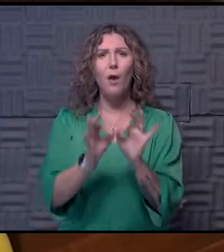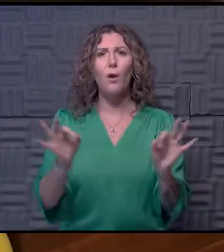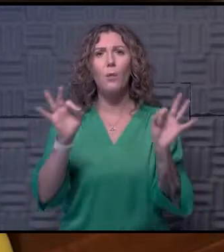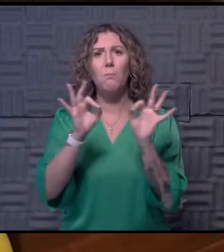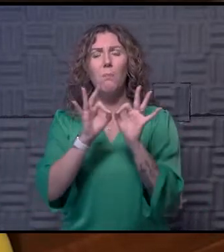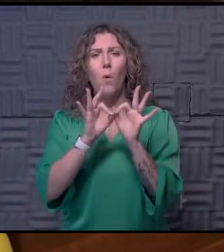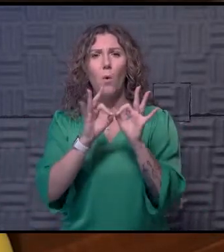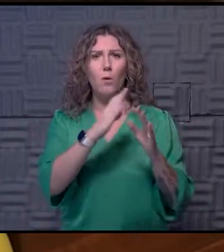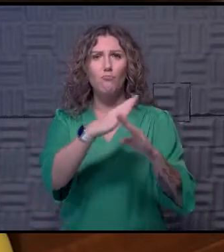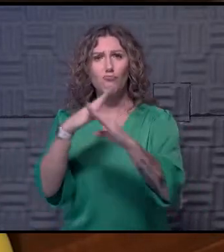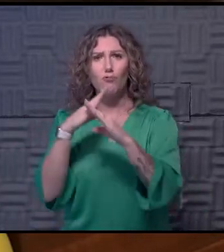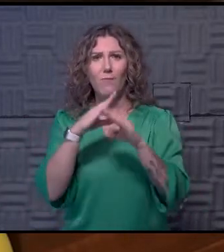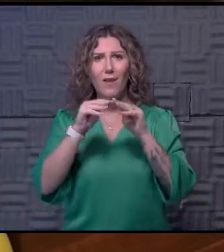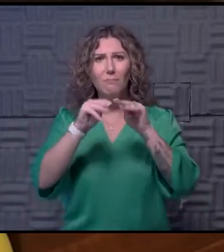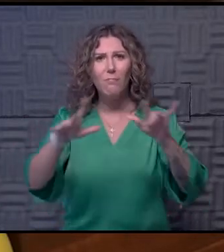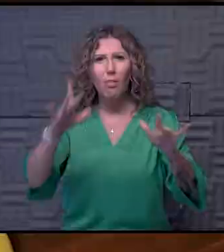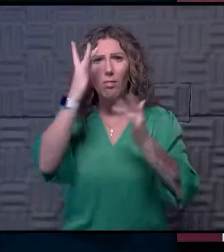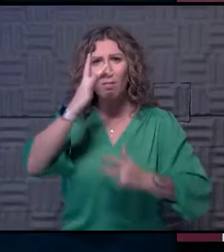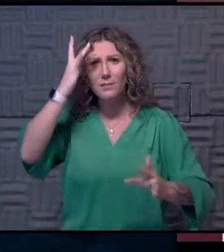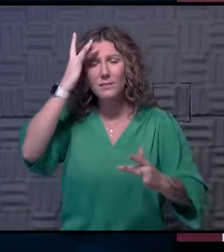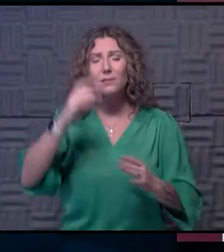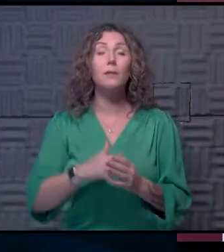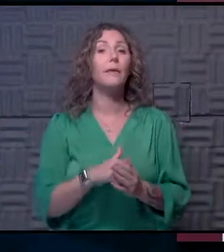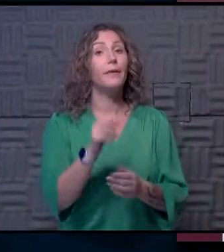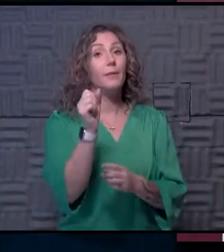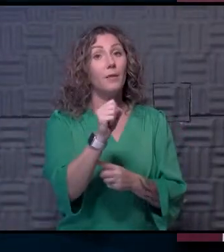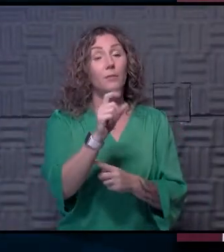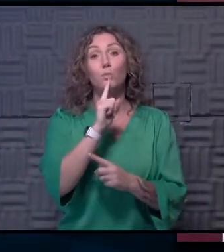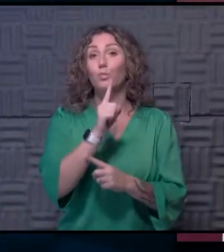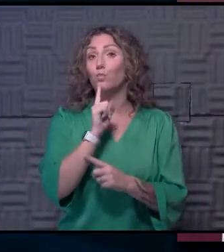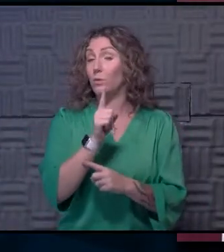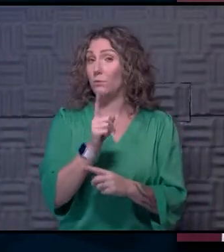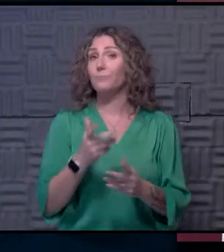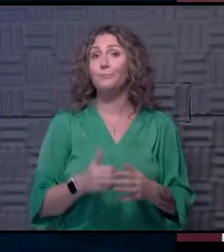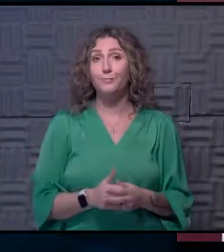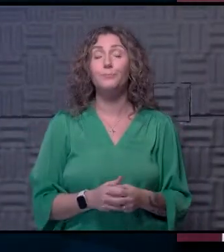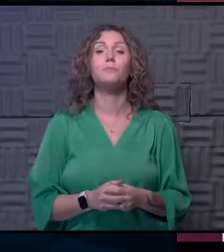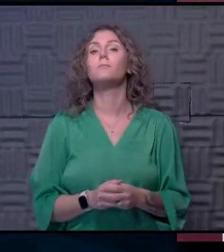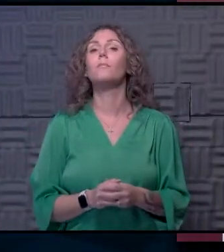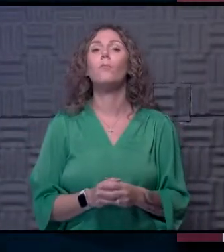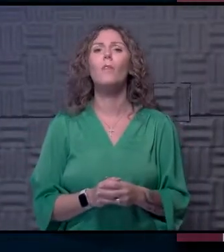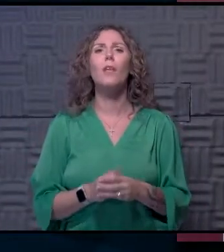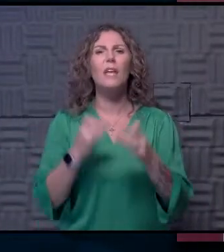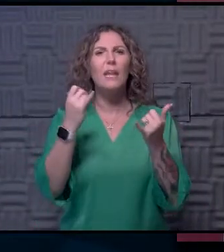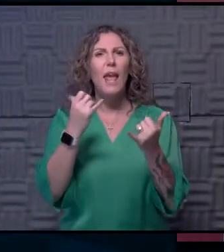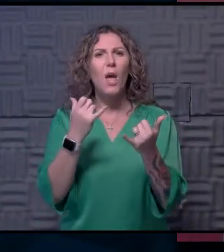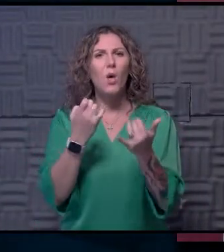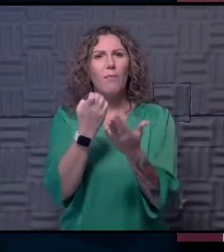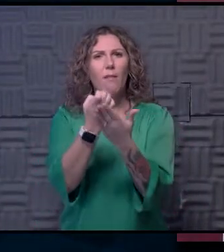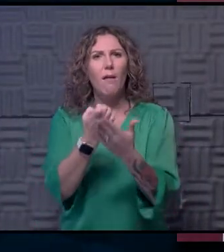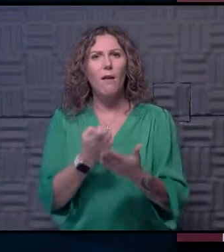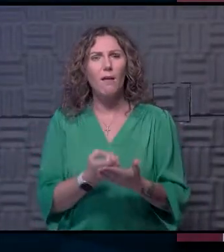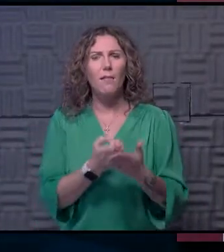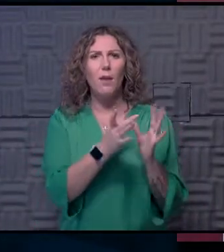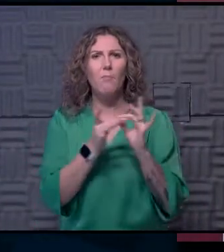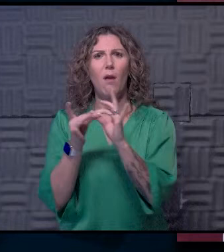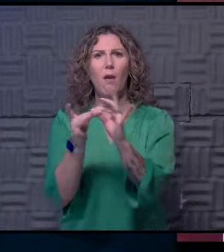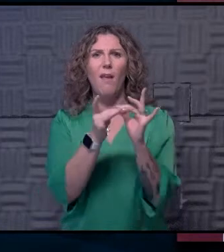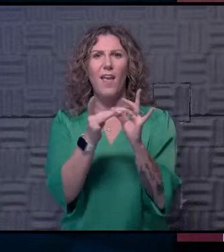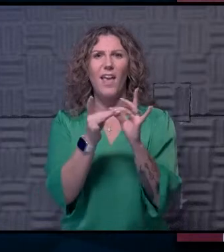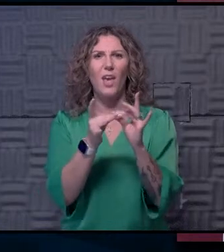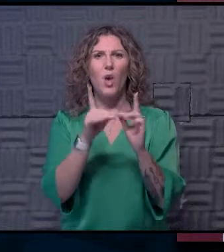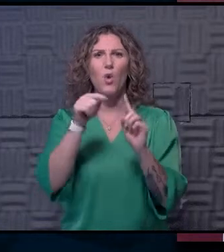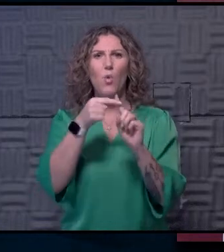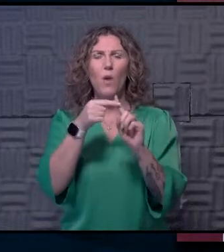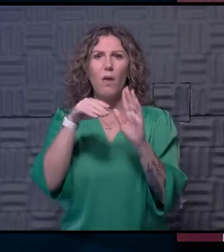prevent the spread of this disease. Yeah, I think that's really true. Hey, now, does the economic fallout around this pandemic play any part, do you